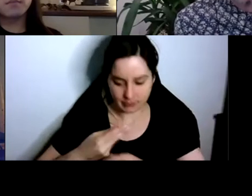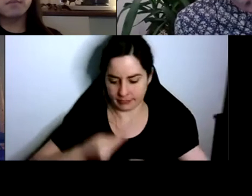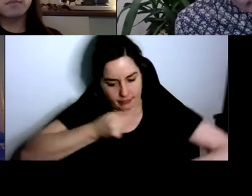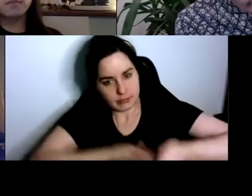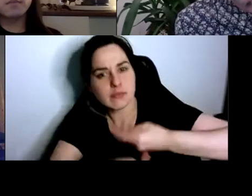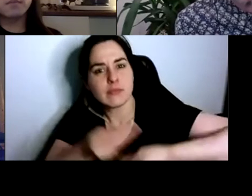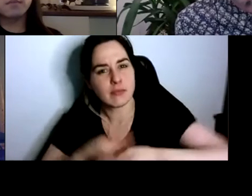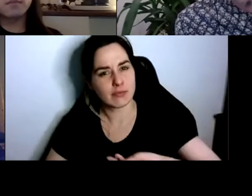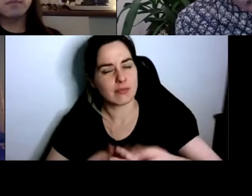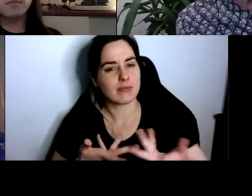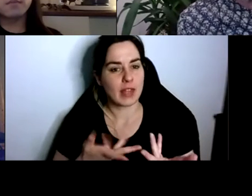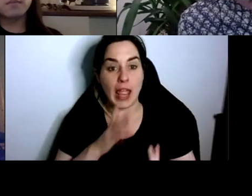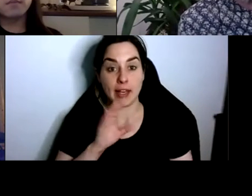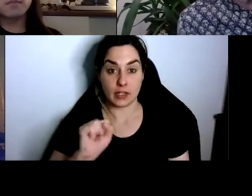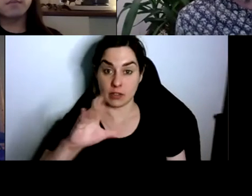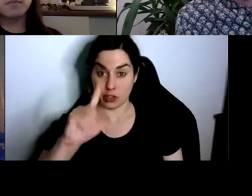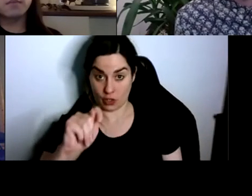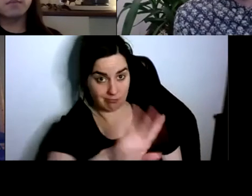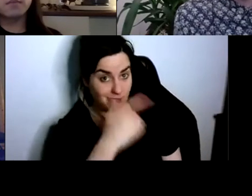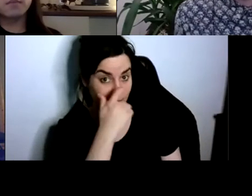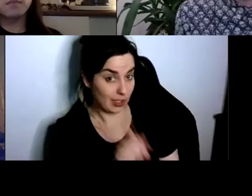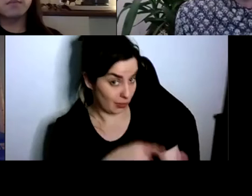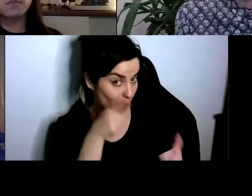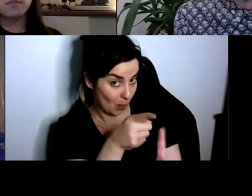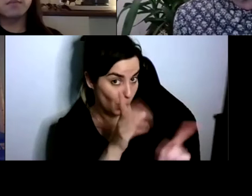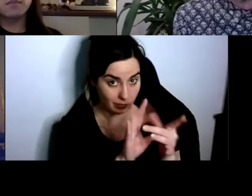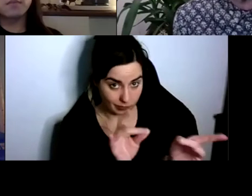interesting point, Scott, which is,